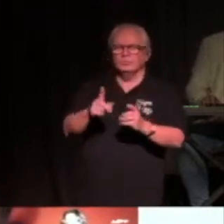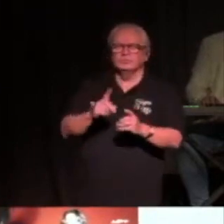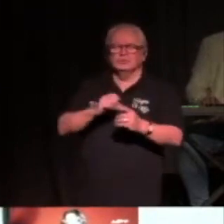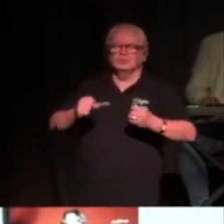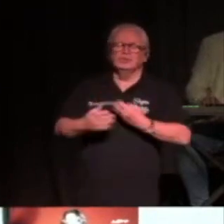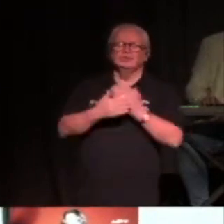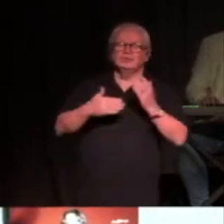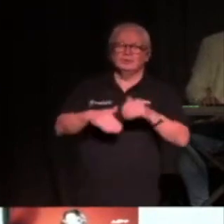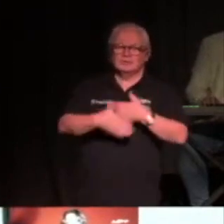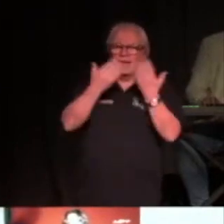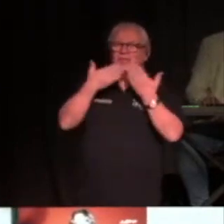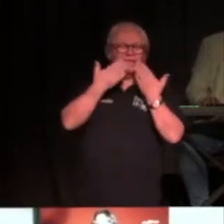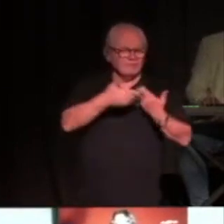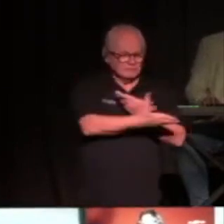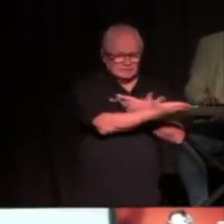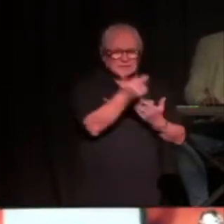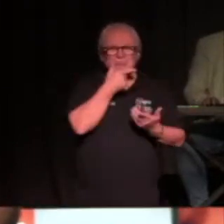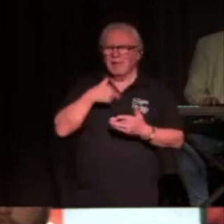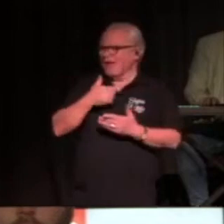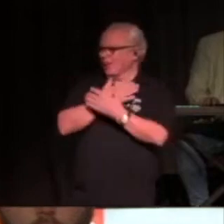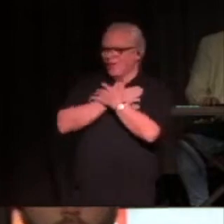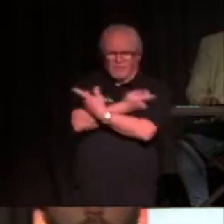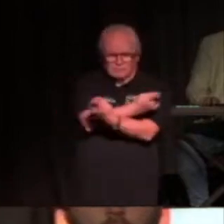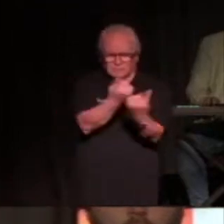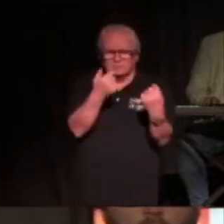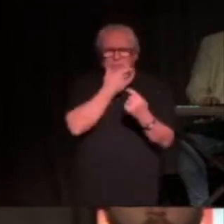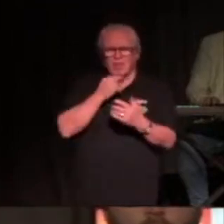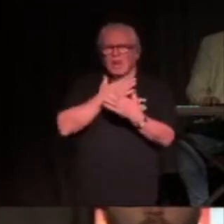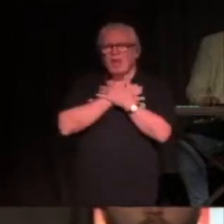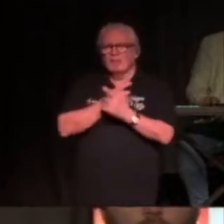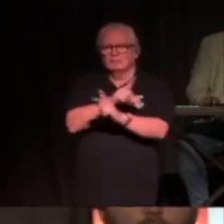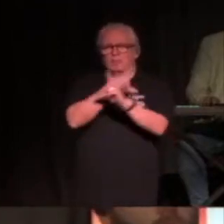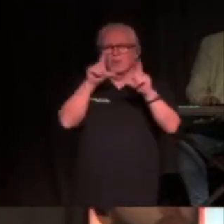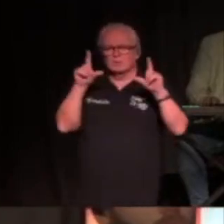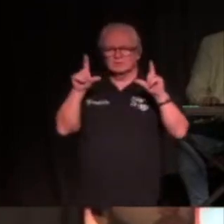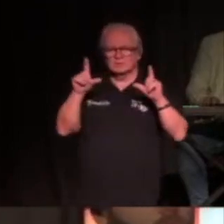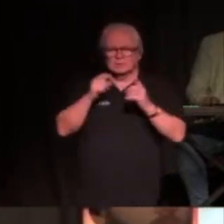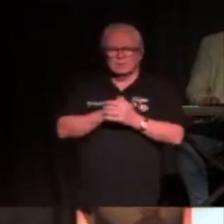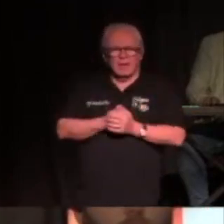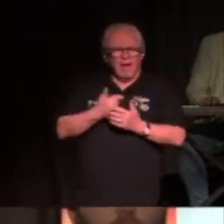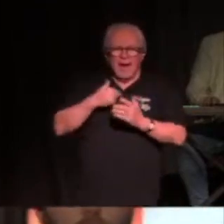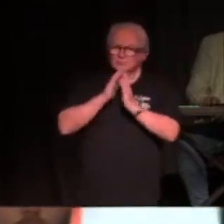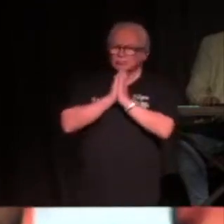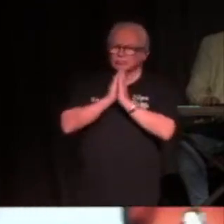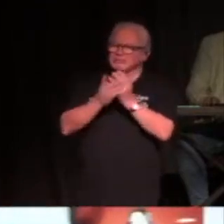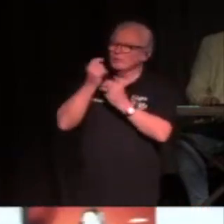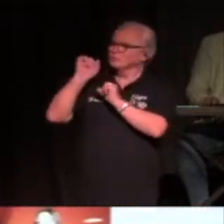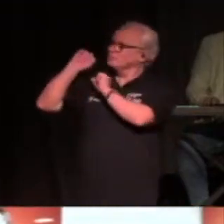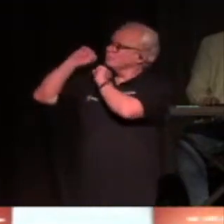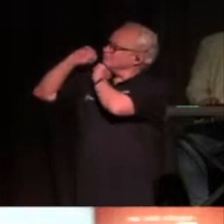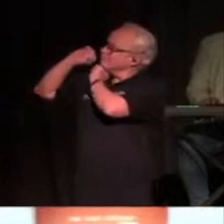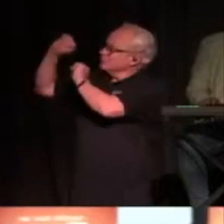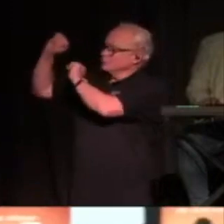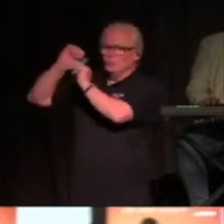Thank you for these people, Lord. We love them, Father. We love them, Lord. And And I just pray, God, your blessing upon